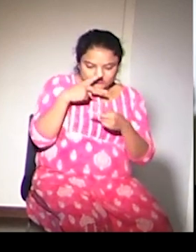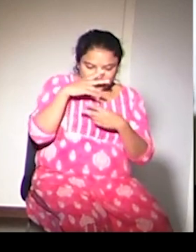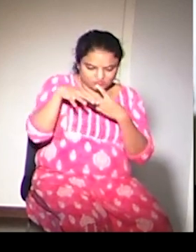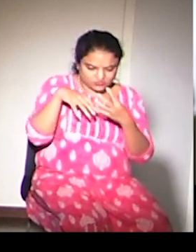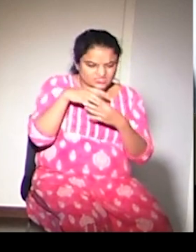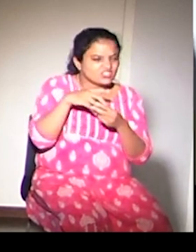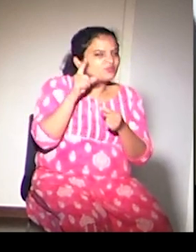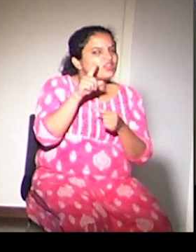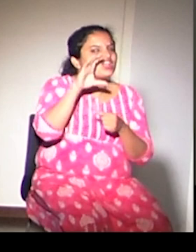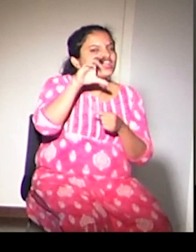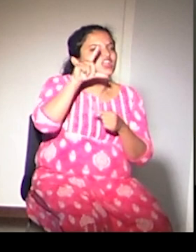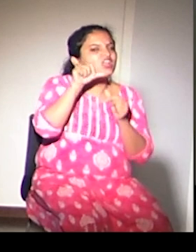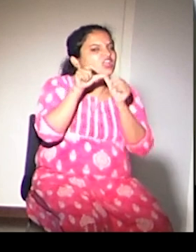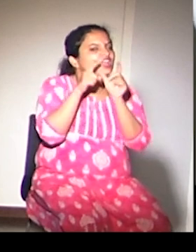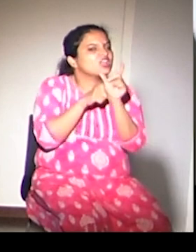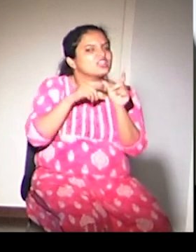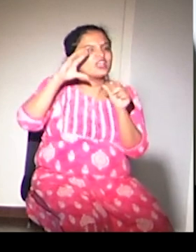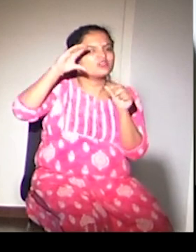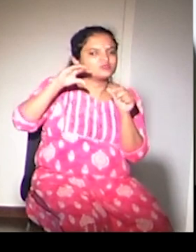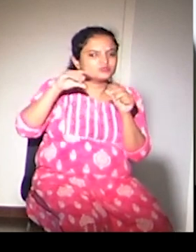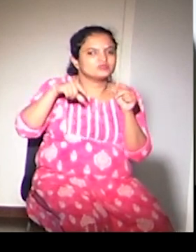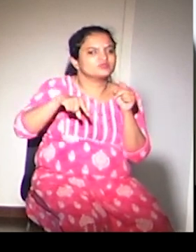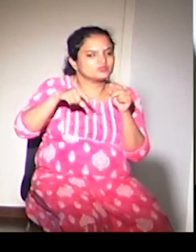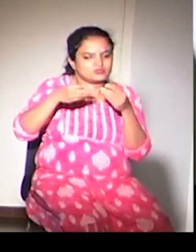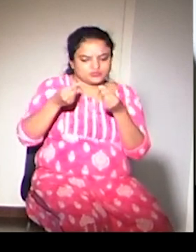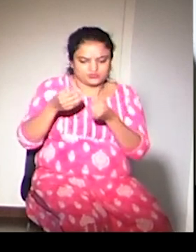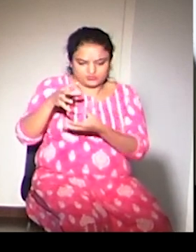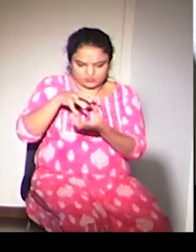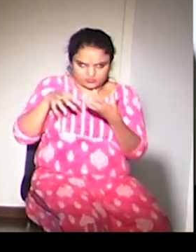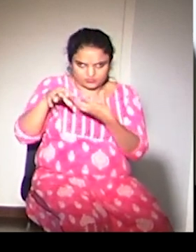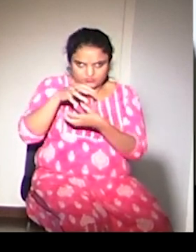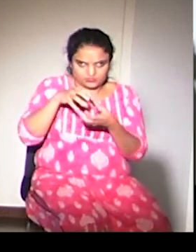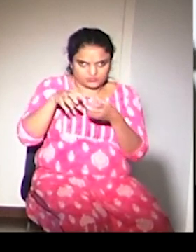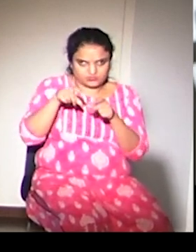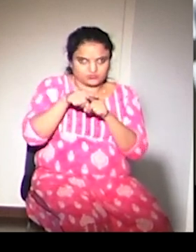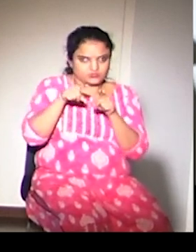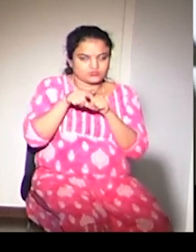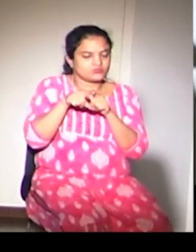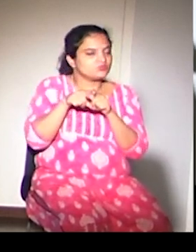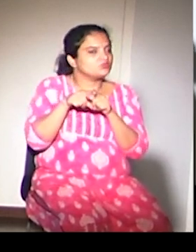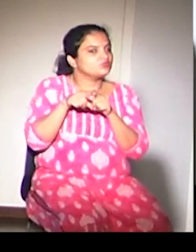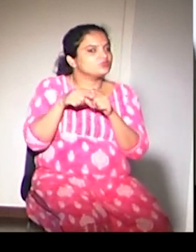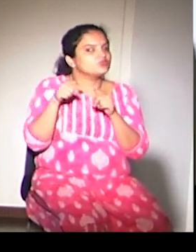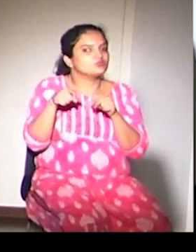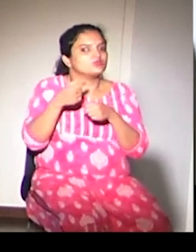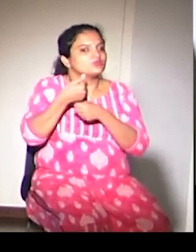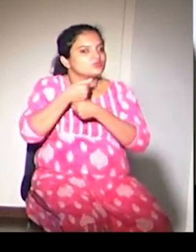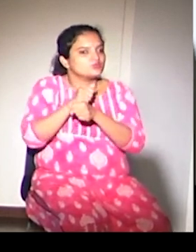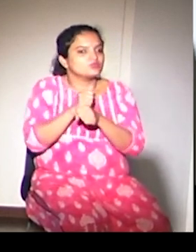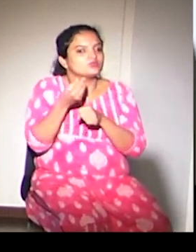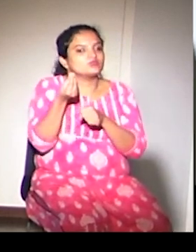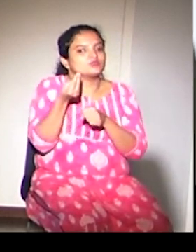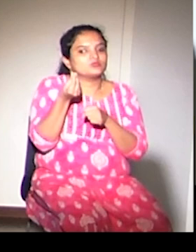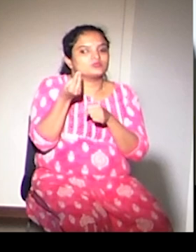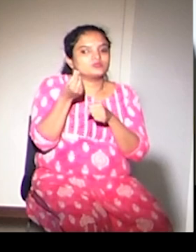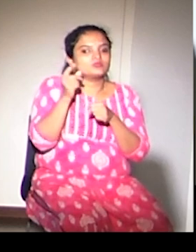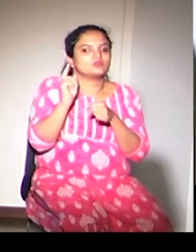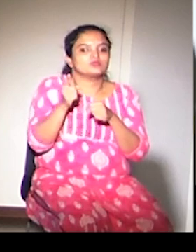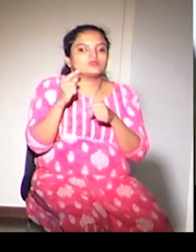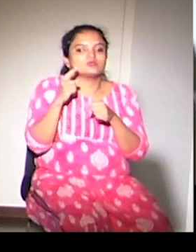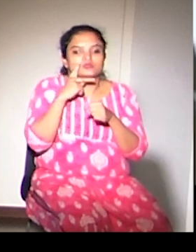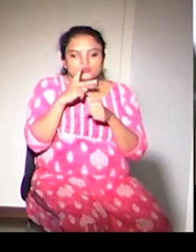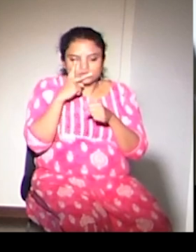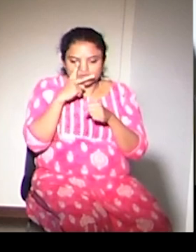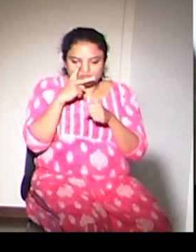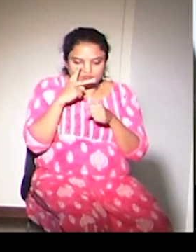little clay in it. And a lot of the tiles in the subcontinent are made of that material, but not all.